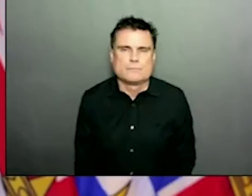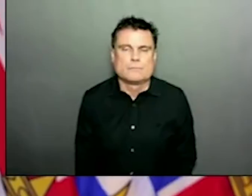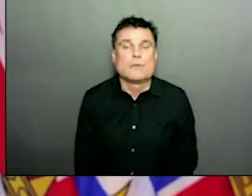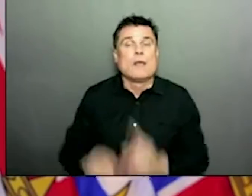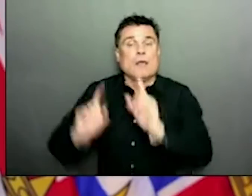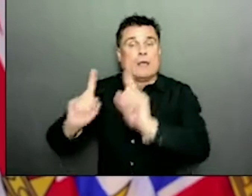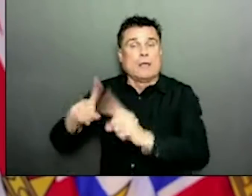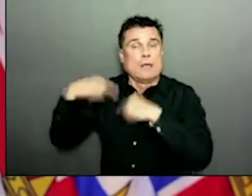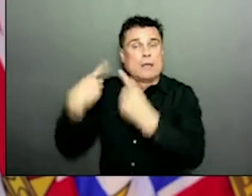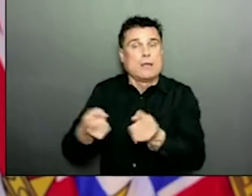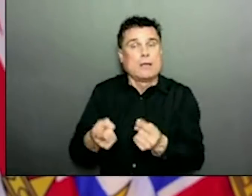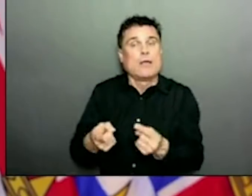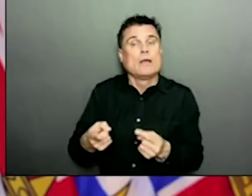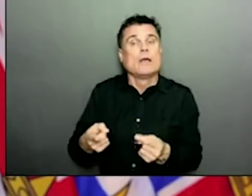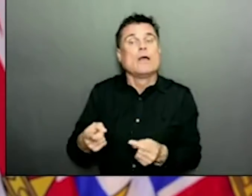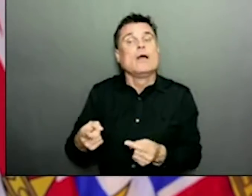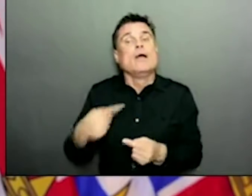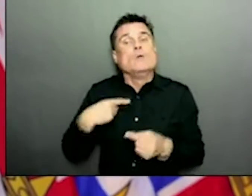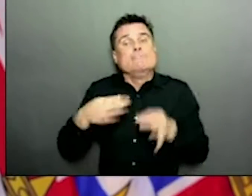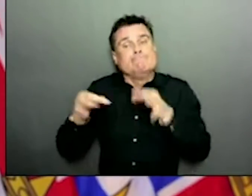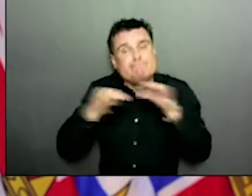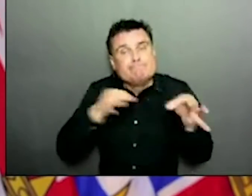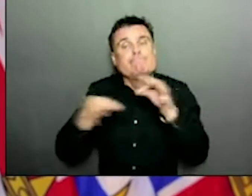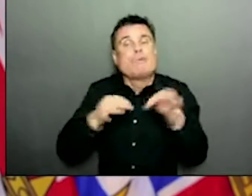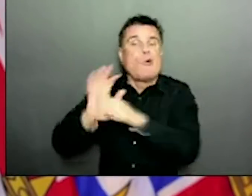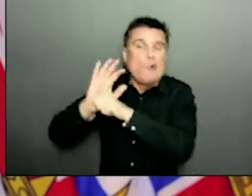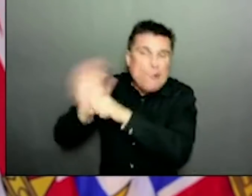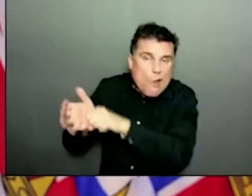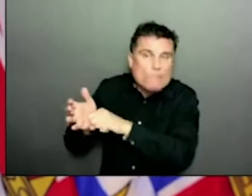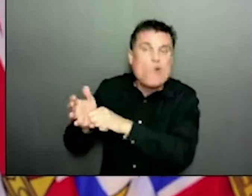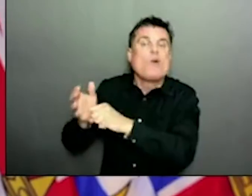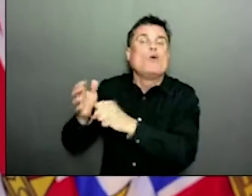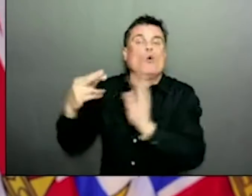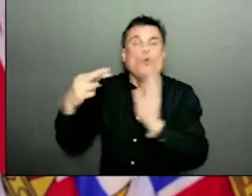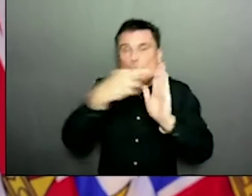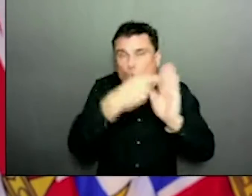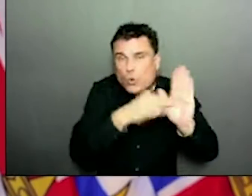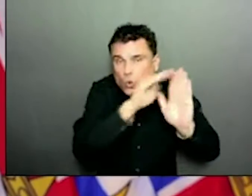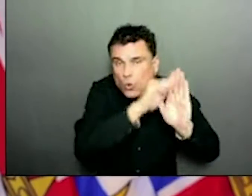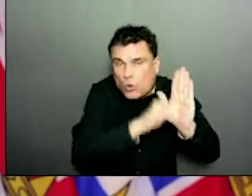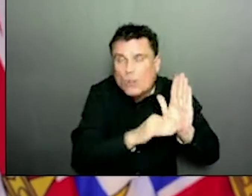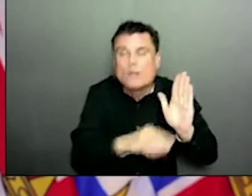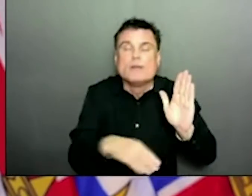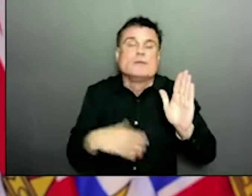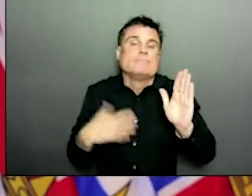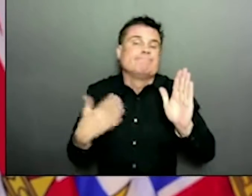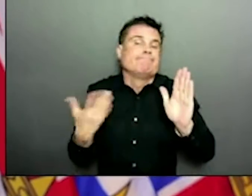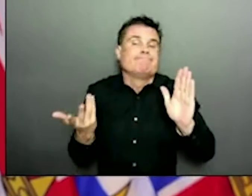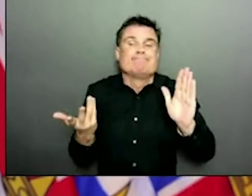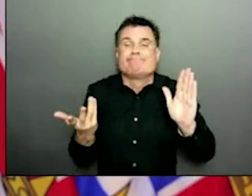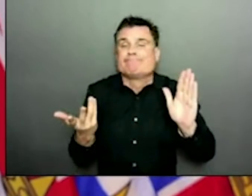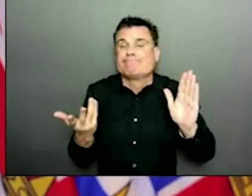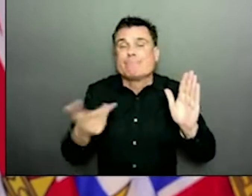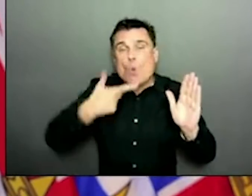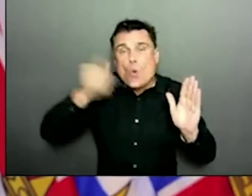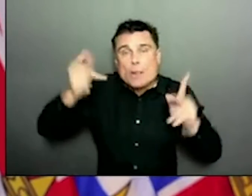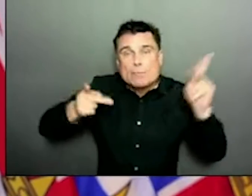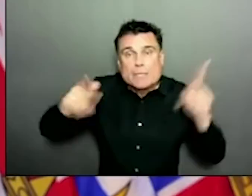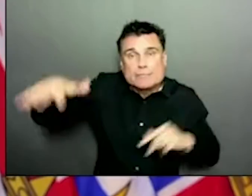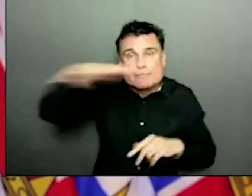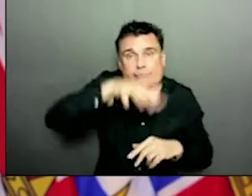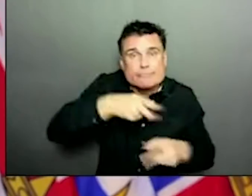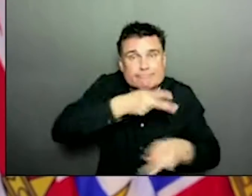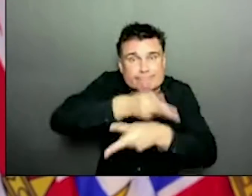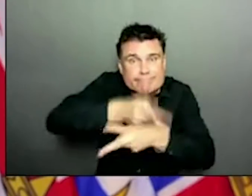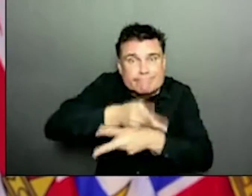of course, the vaccine. If there's one thing that we have learned, it's that to keep our wall strong,